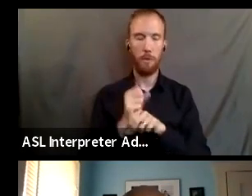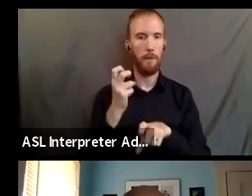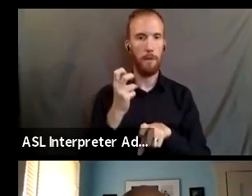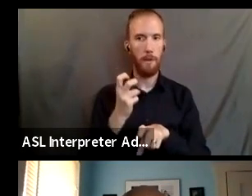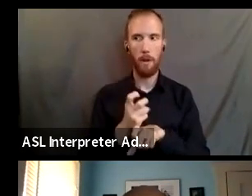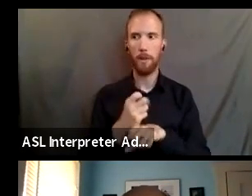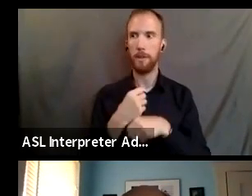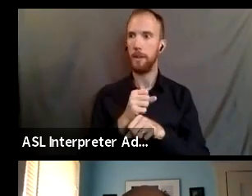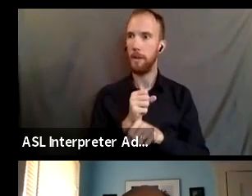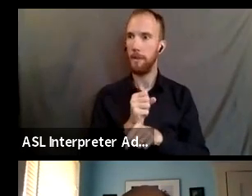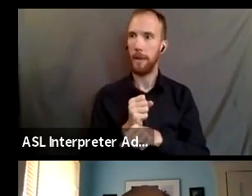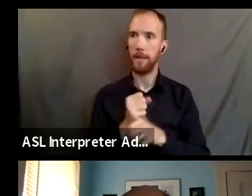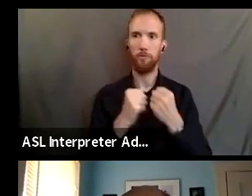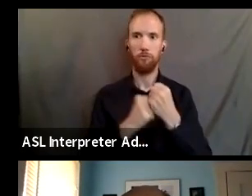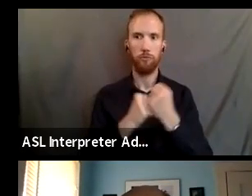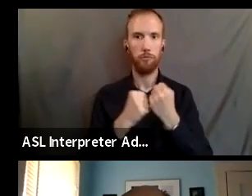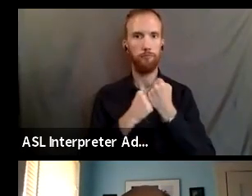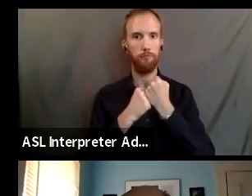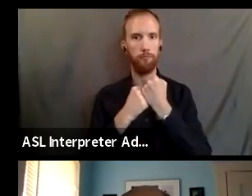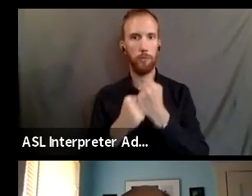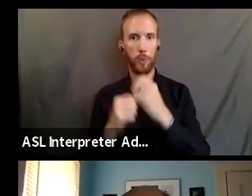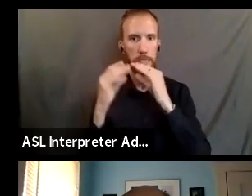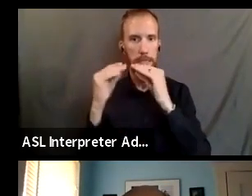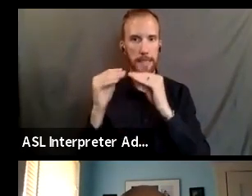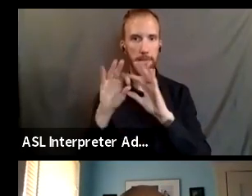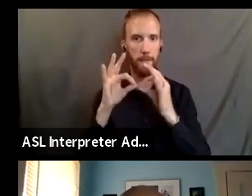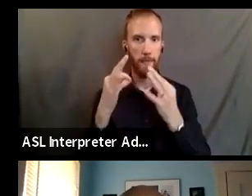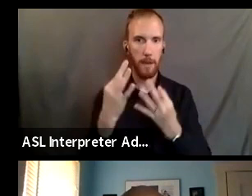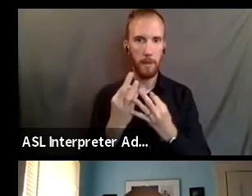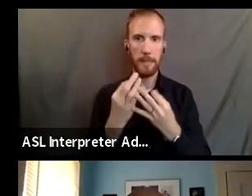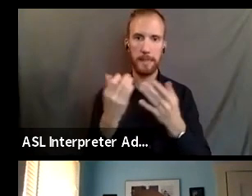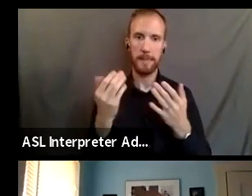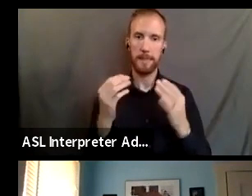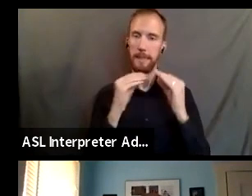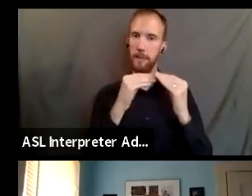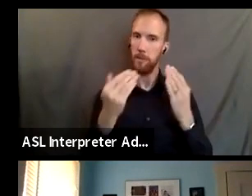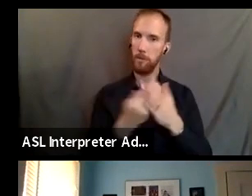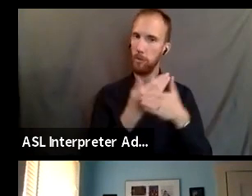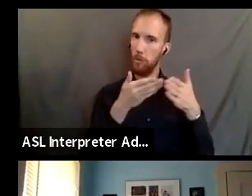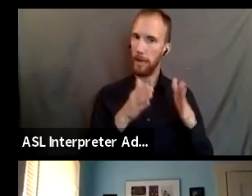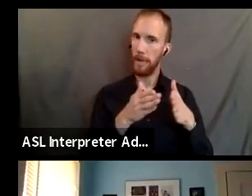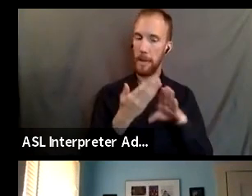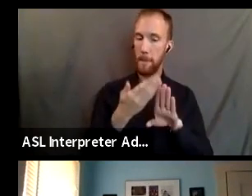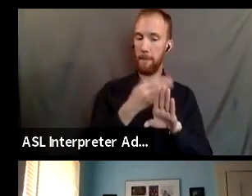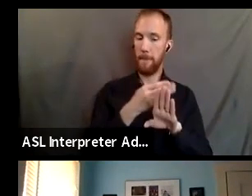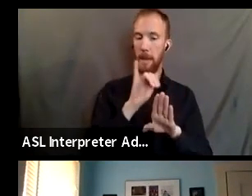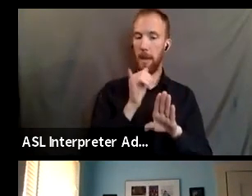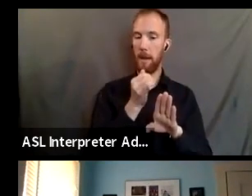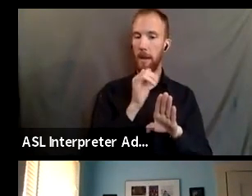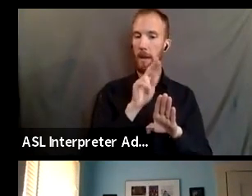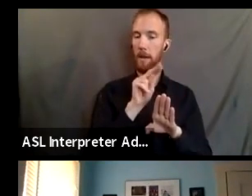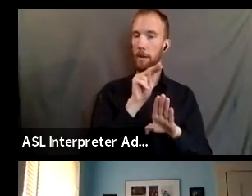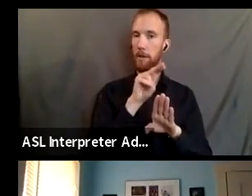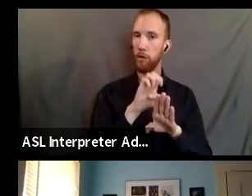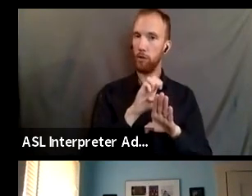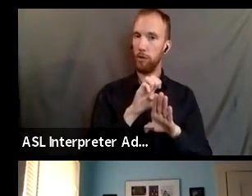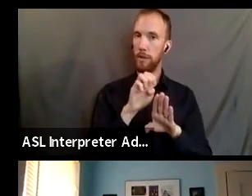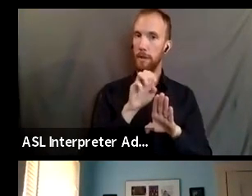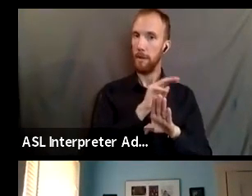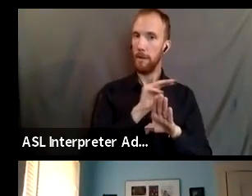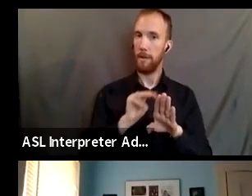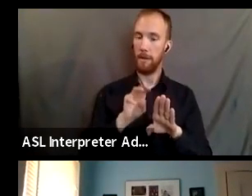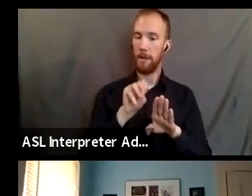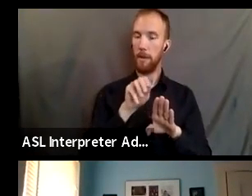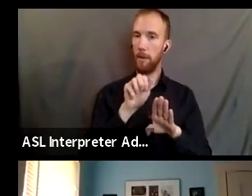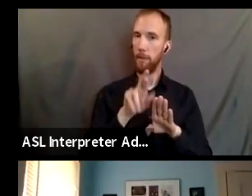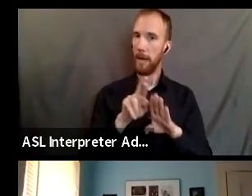and teach in a brand new form in june the mayor was very clear about the necessity of opening the schools